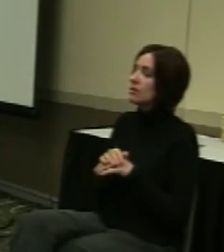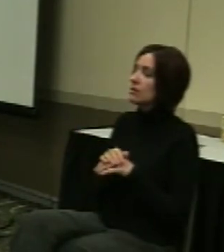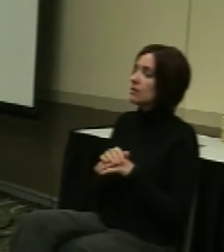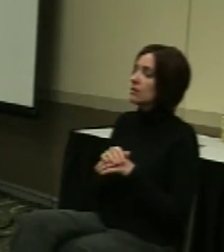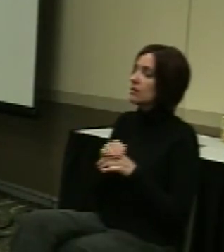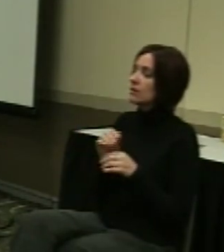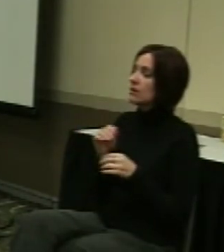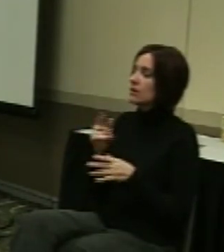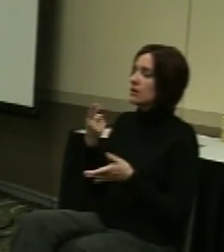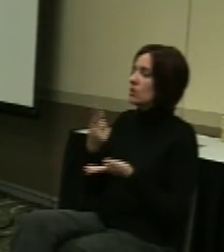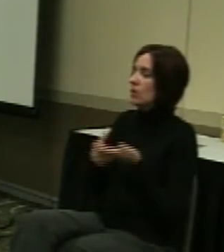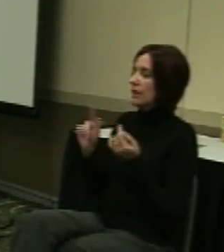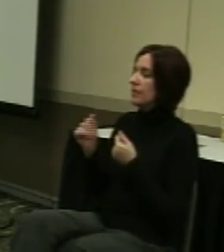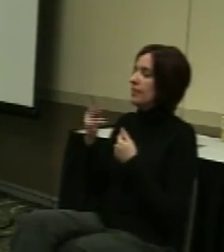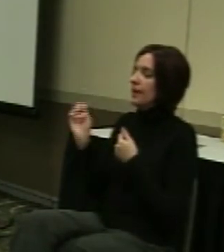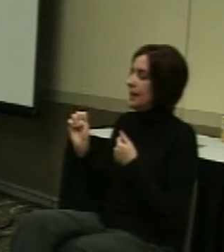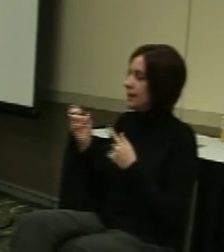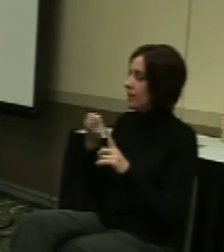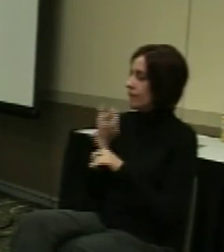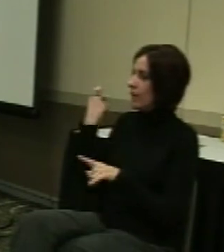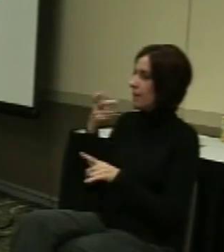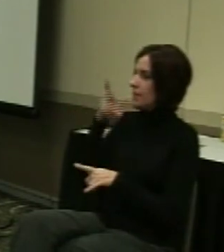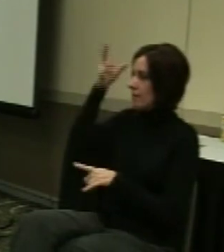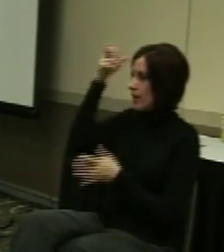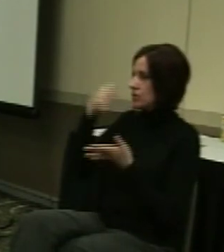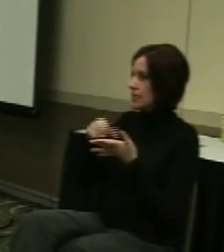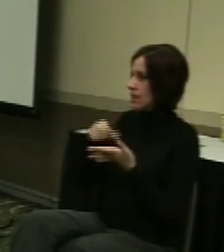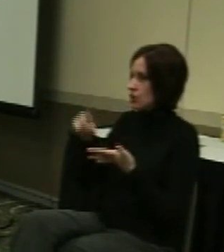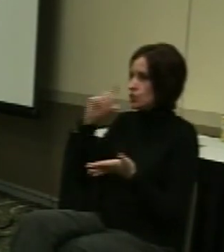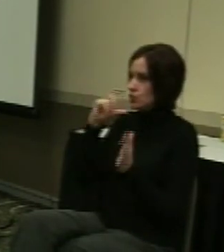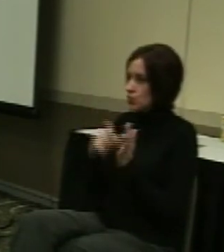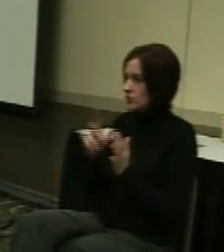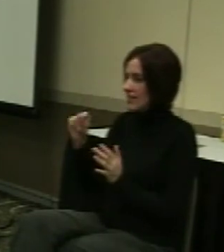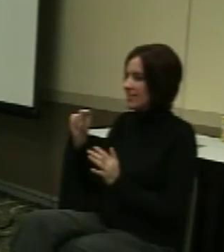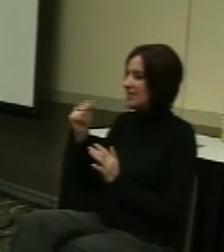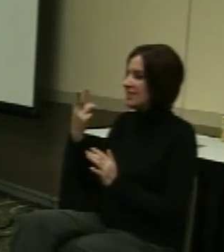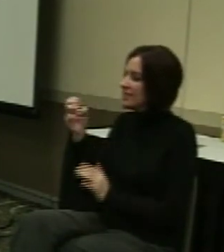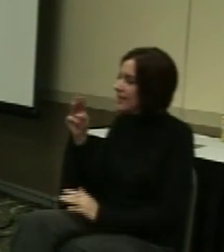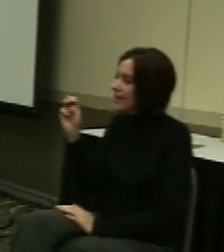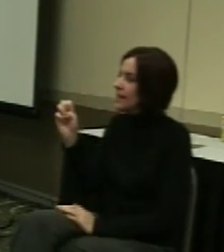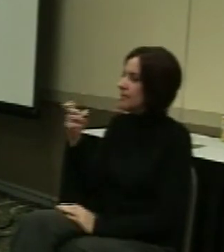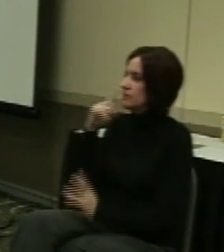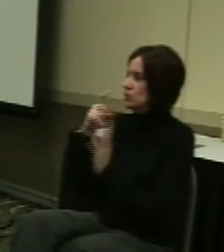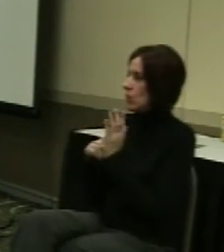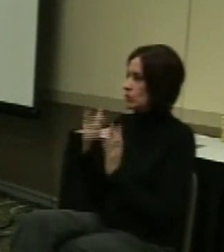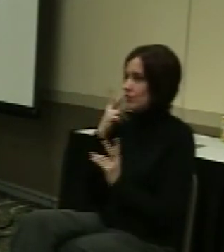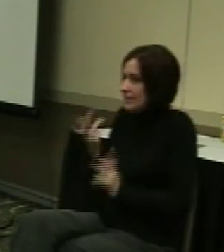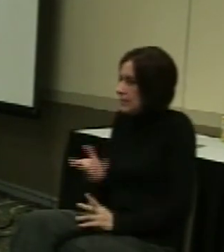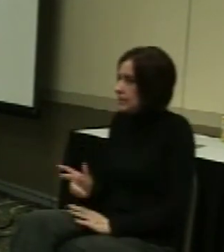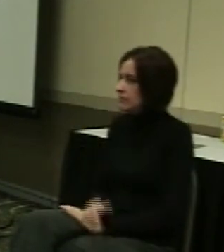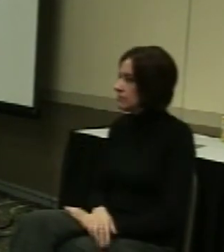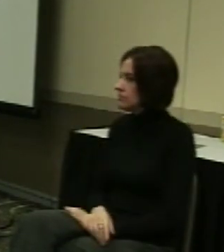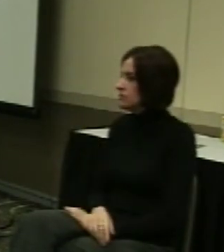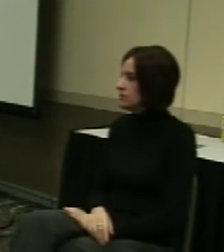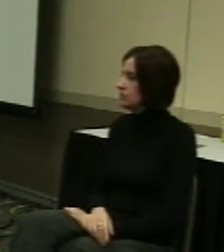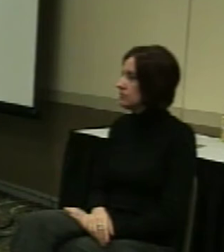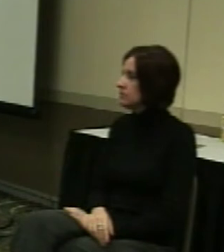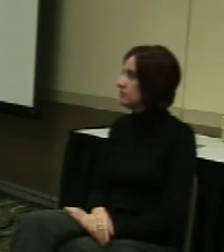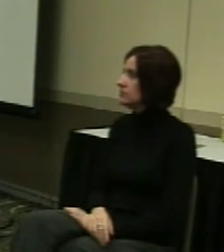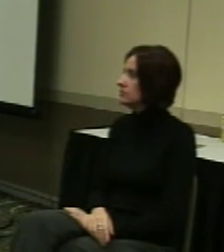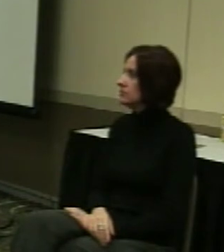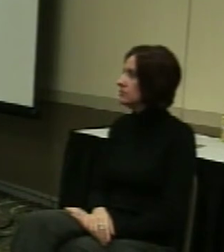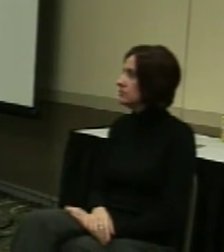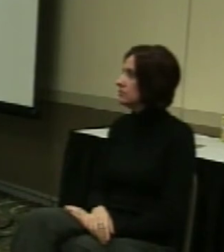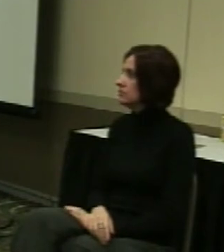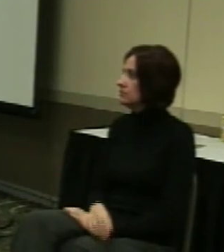From the parent letter, do you notice any particular themes there? Do you see that, do you see any evidence?